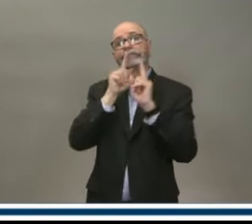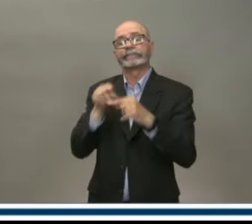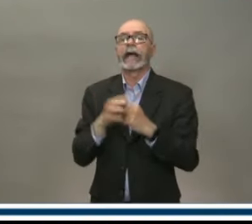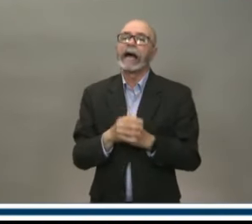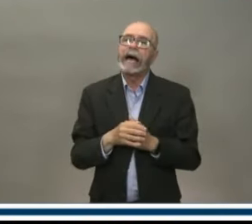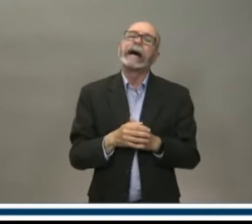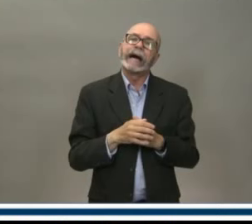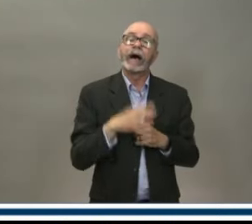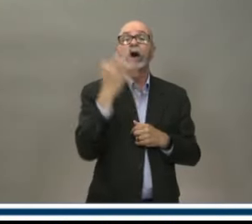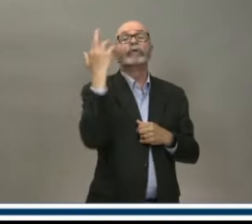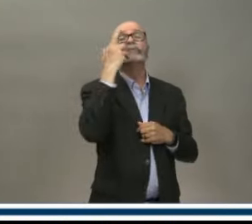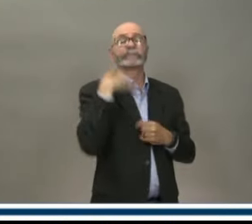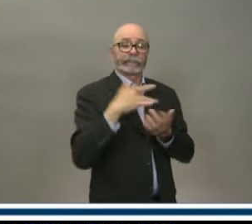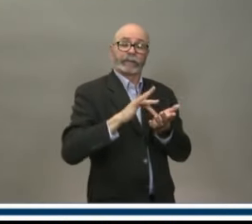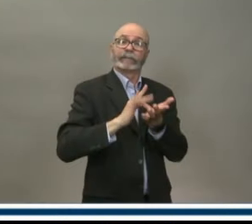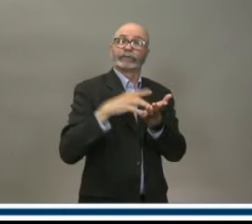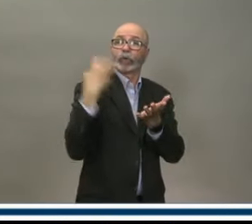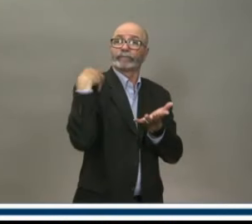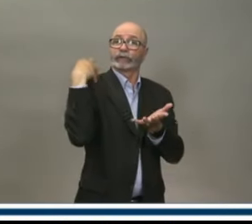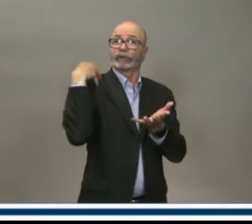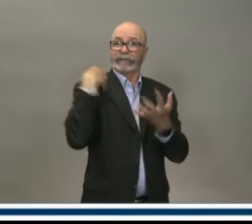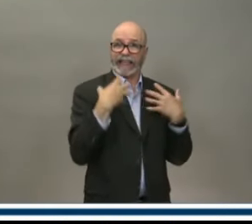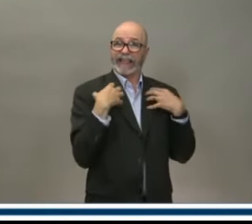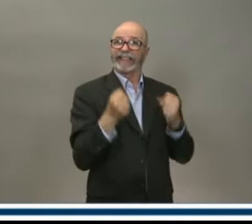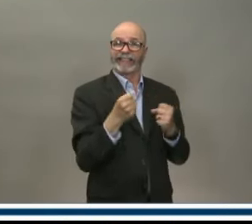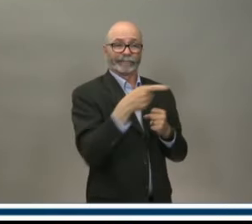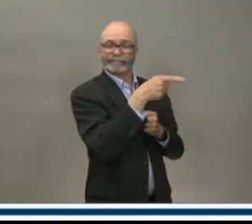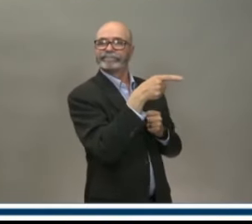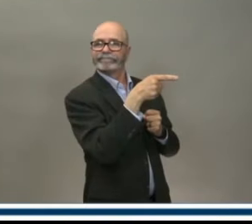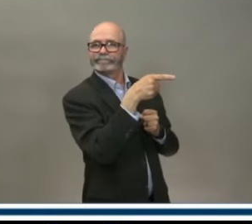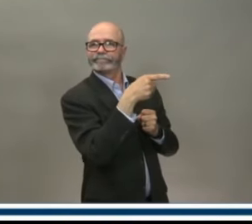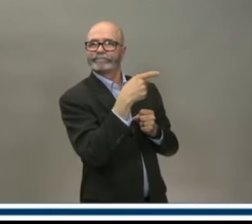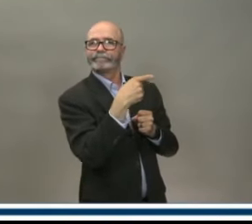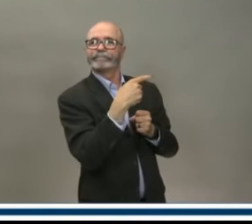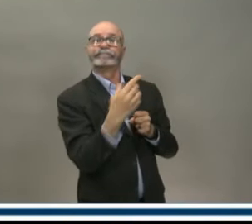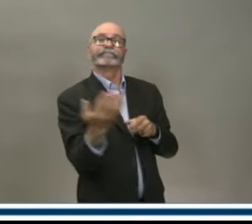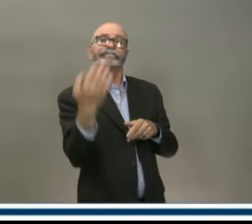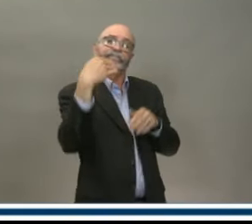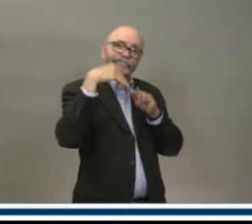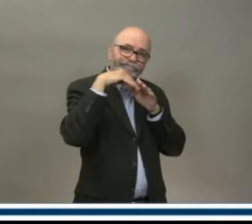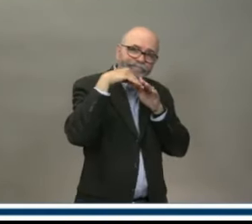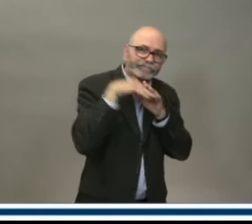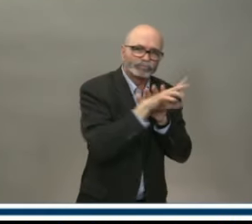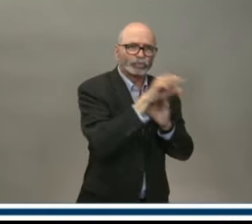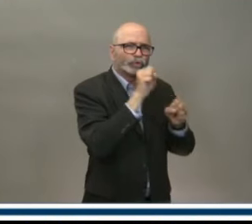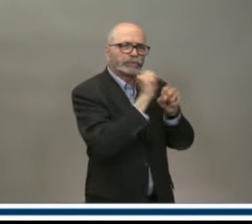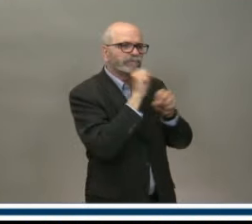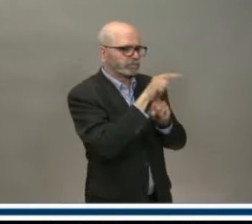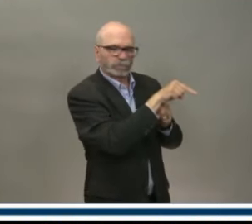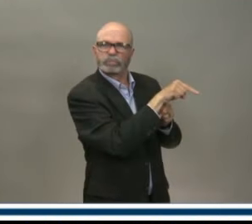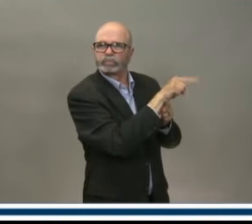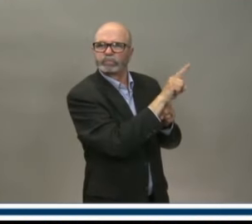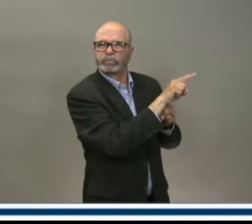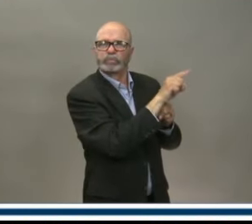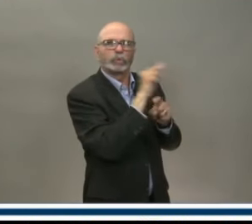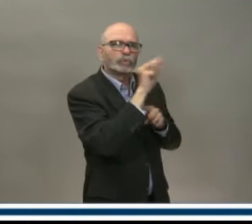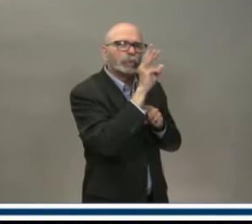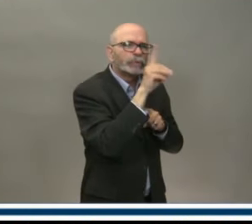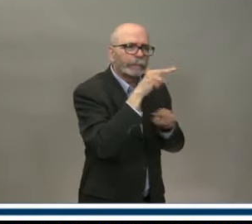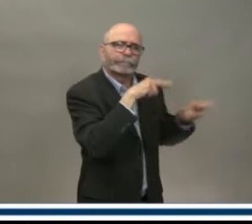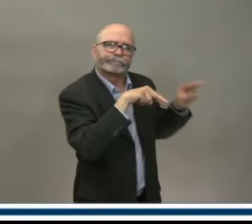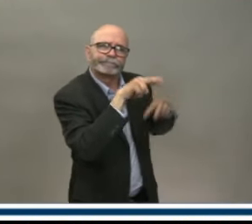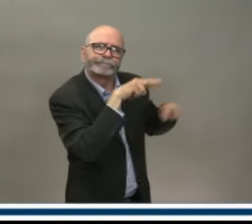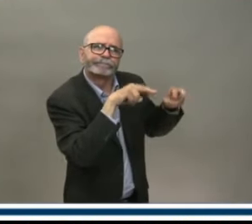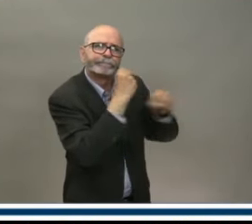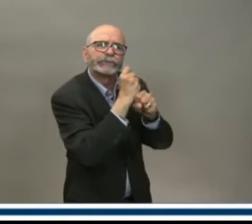who's kind of leading the public health parts of this and working closely with Northwood around the epidemiology, as well as my